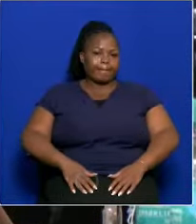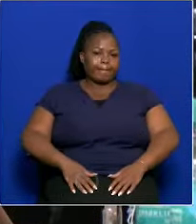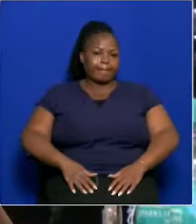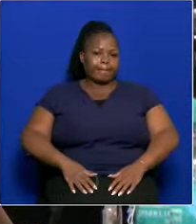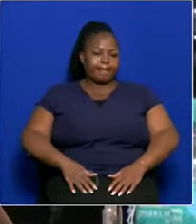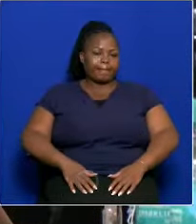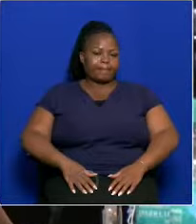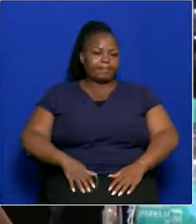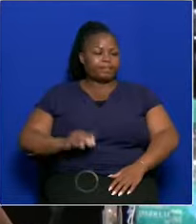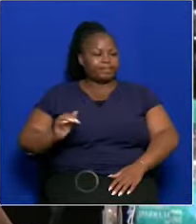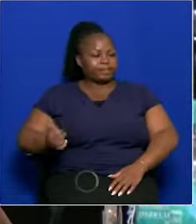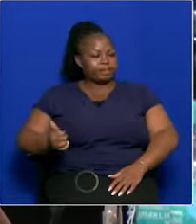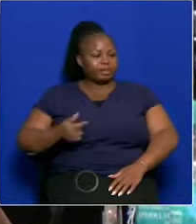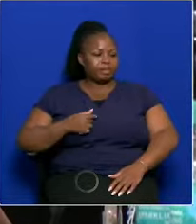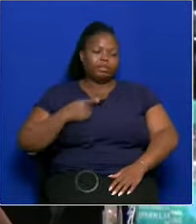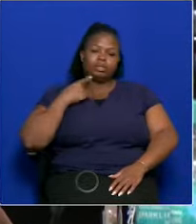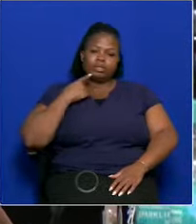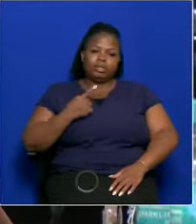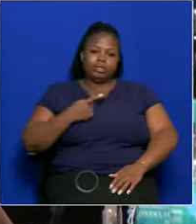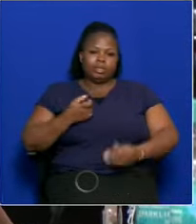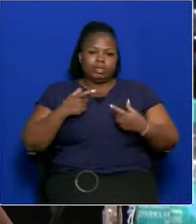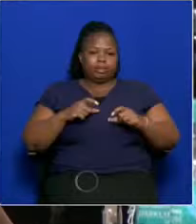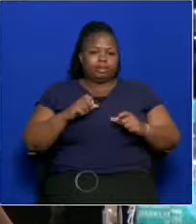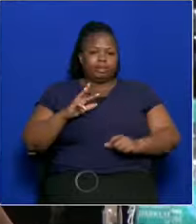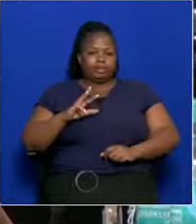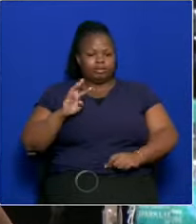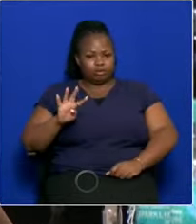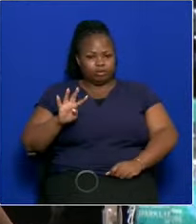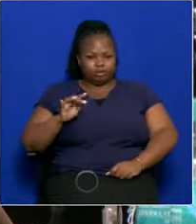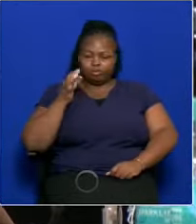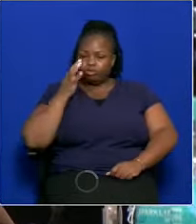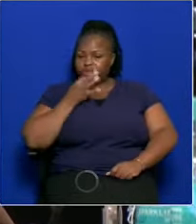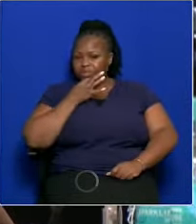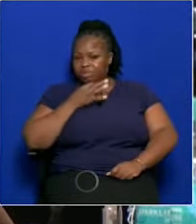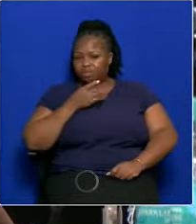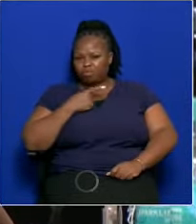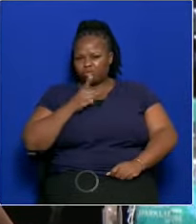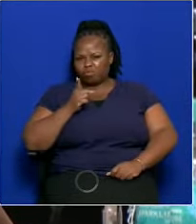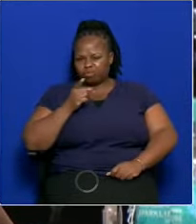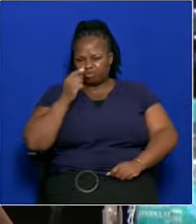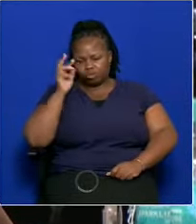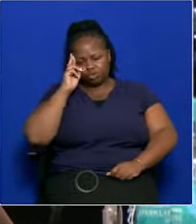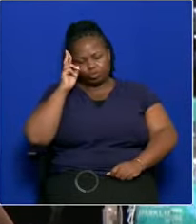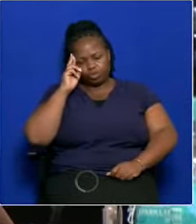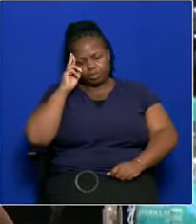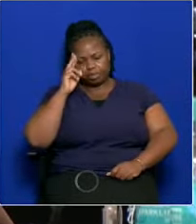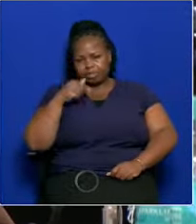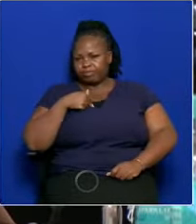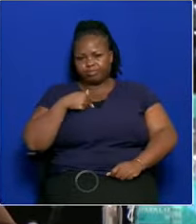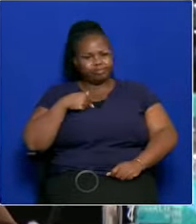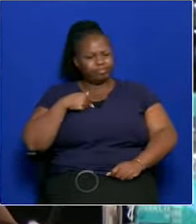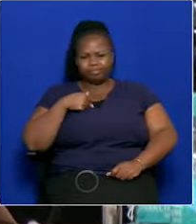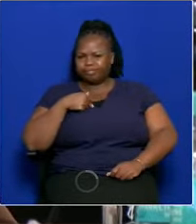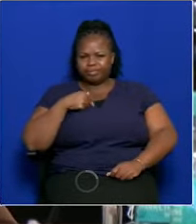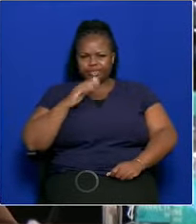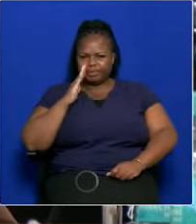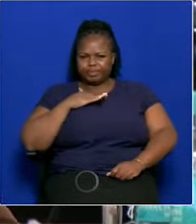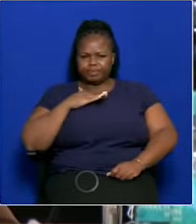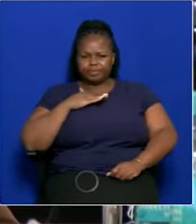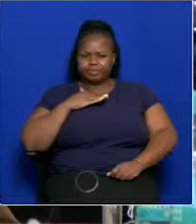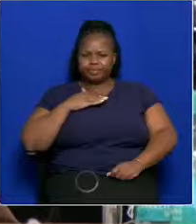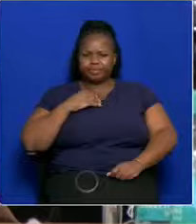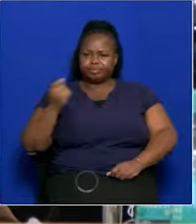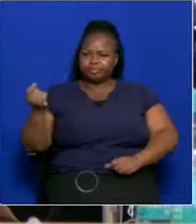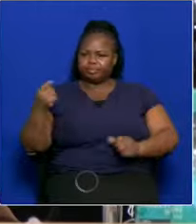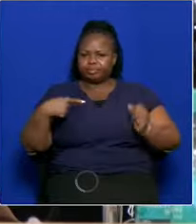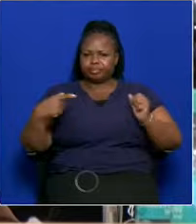at paragraph 94 of your statement that to the best of your recollection, you do not recall receiving or sending WhatsApp messages